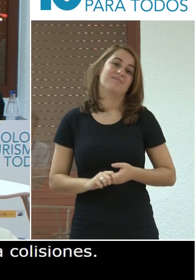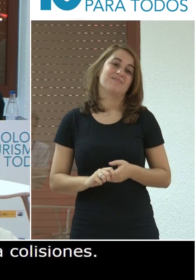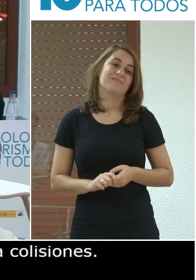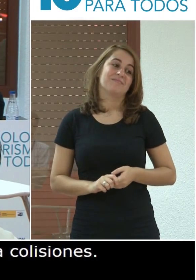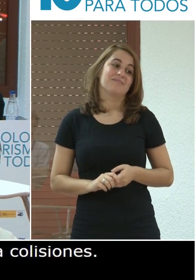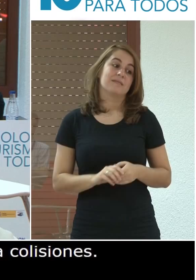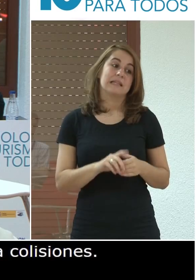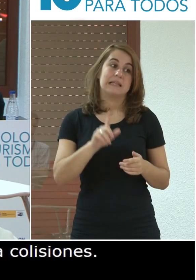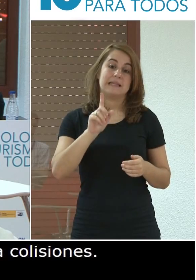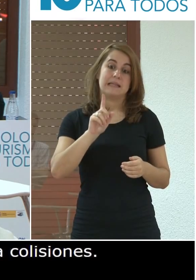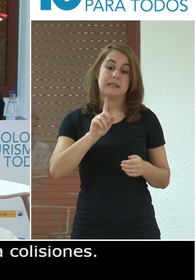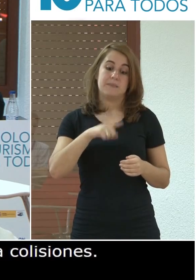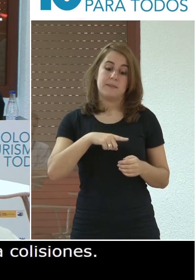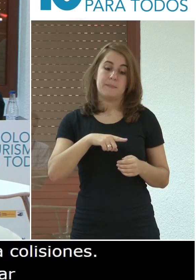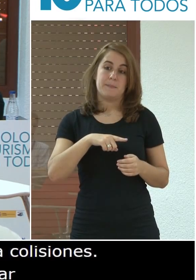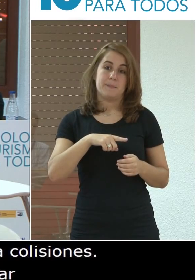your work.